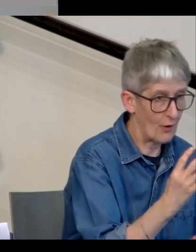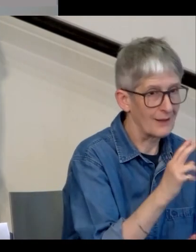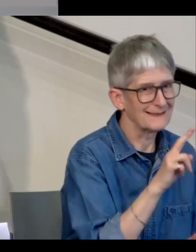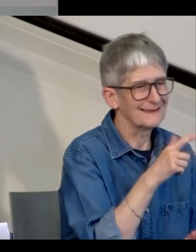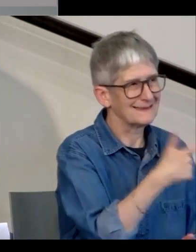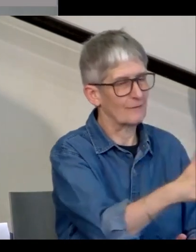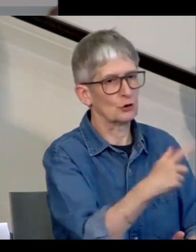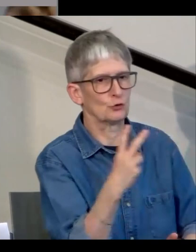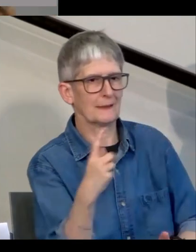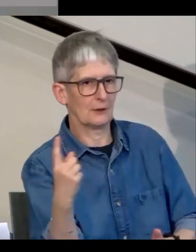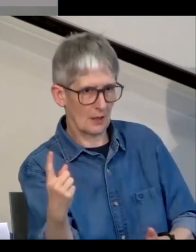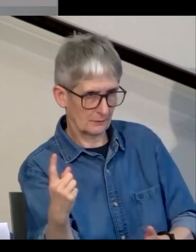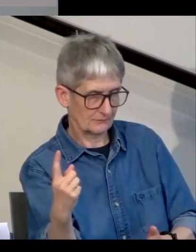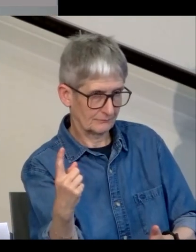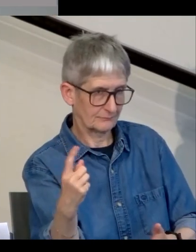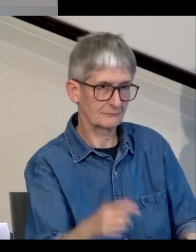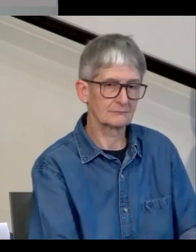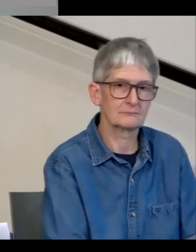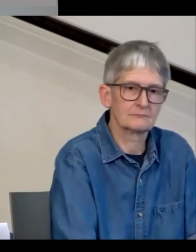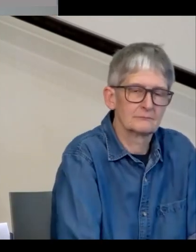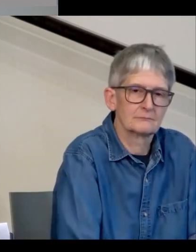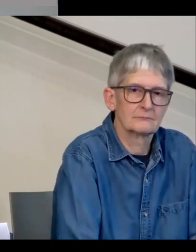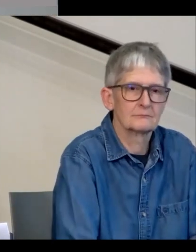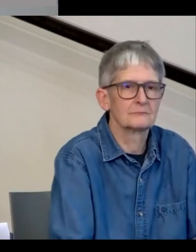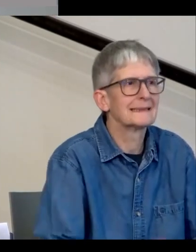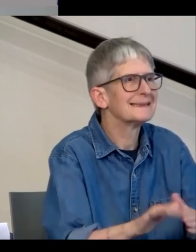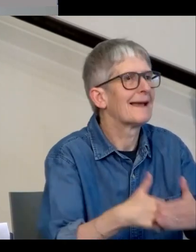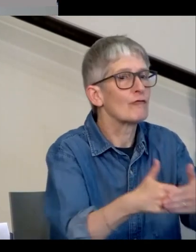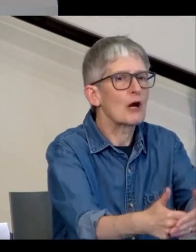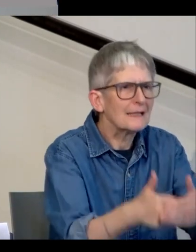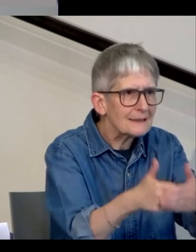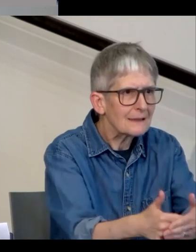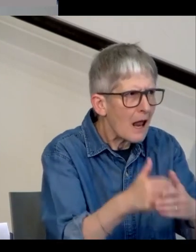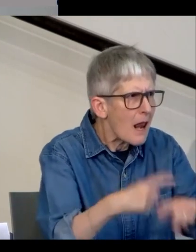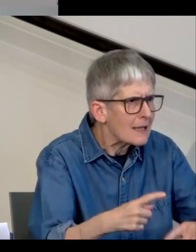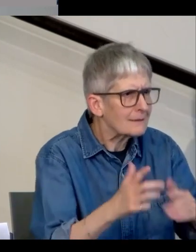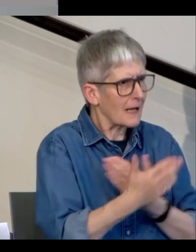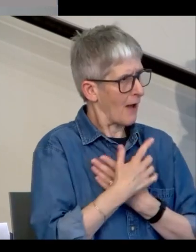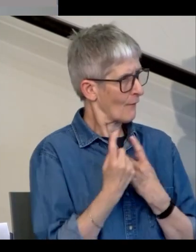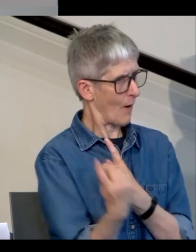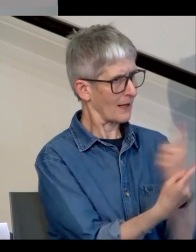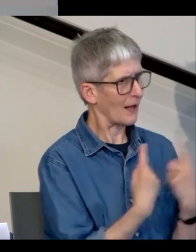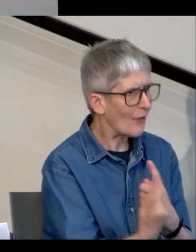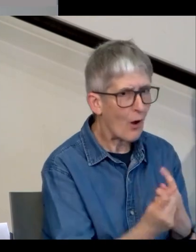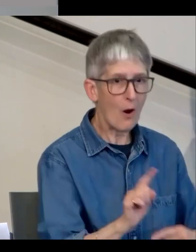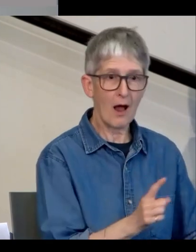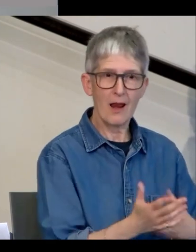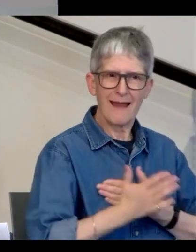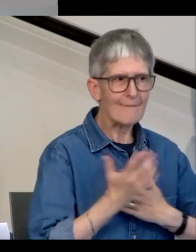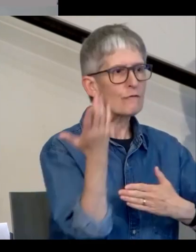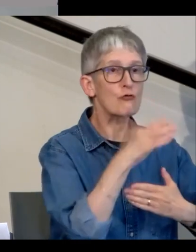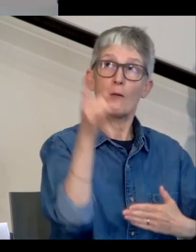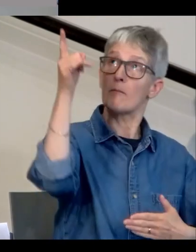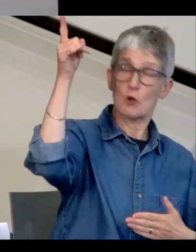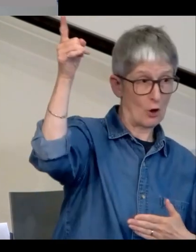you hear me? Okay, thank you. Dear friends, let us love one another, for love comes from